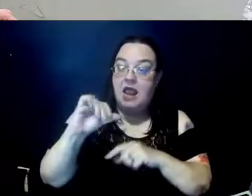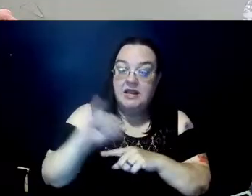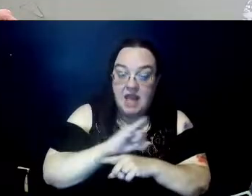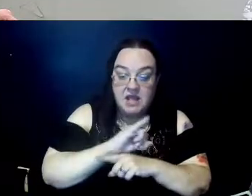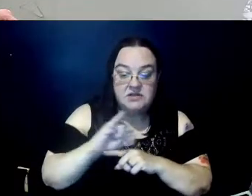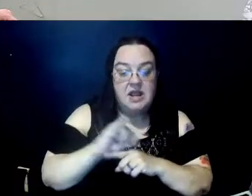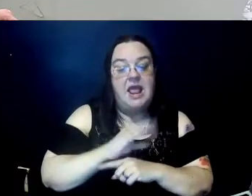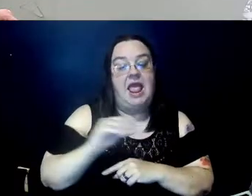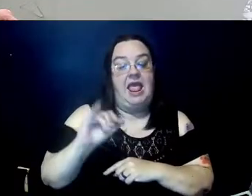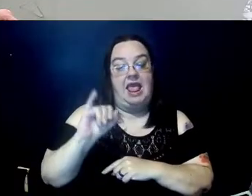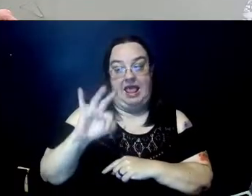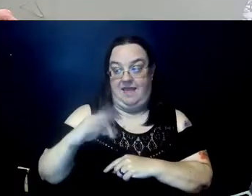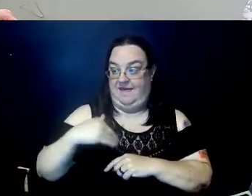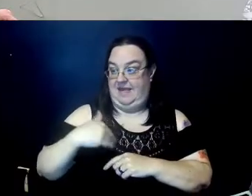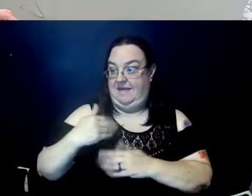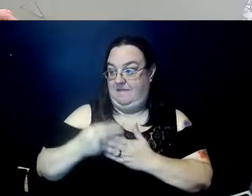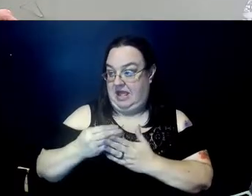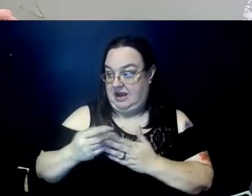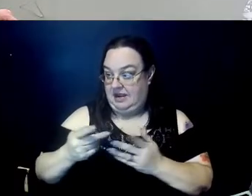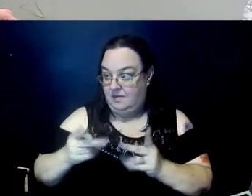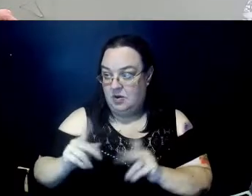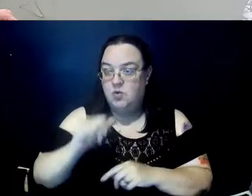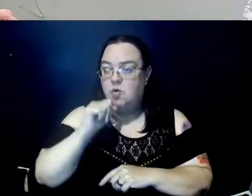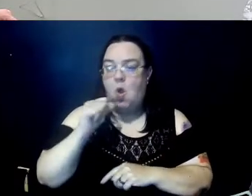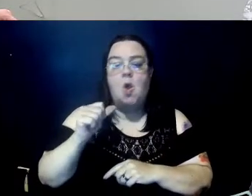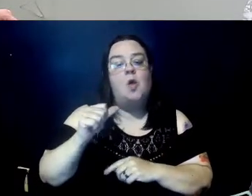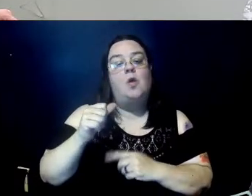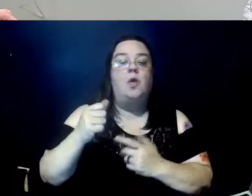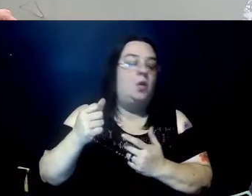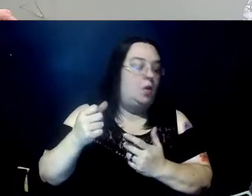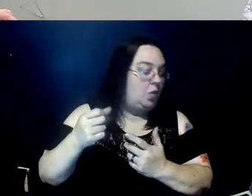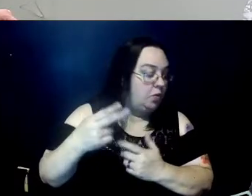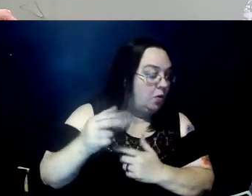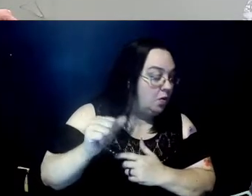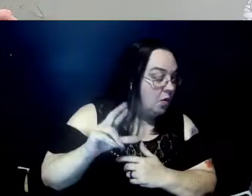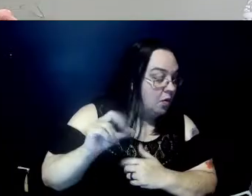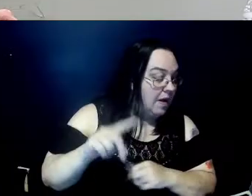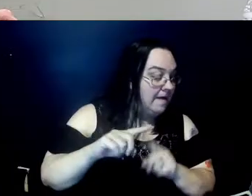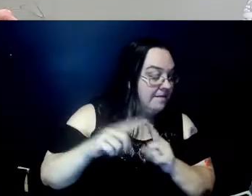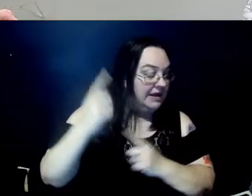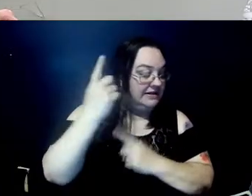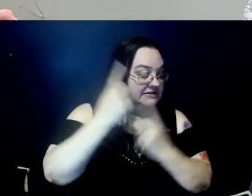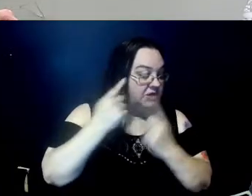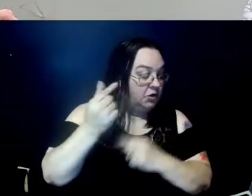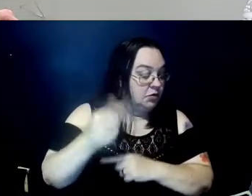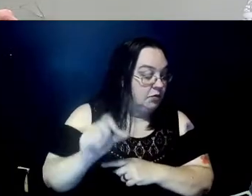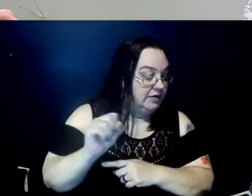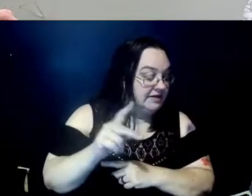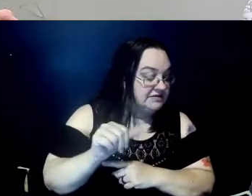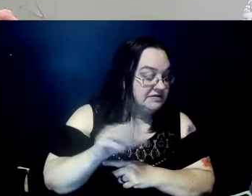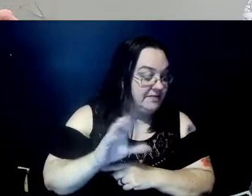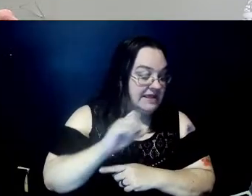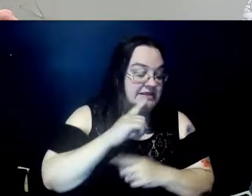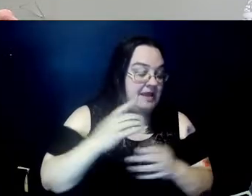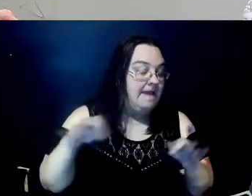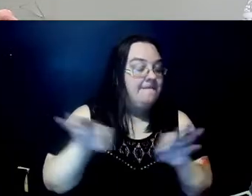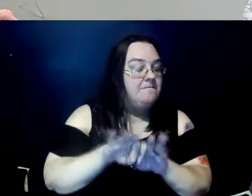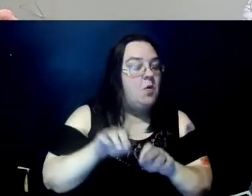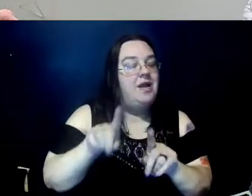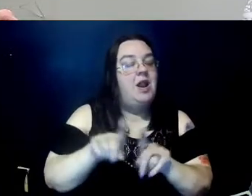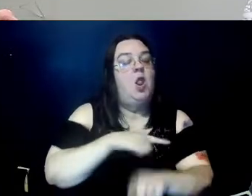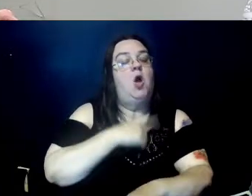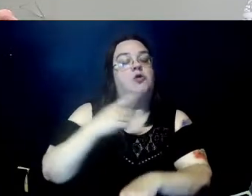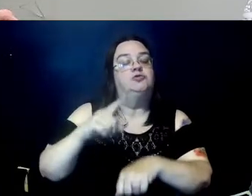have any money, don't throw money around, but consider green space important as a long-term investment